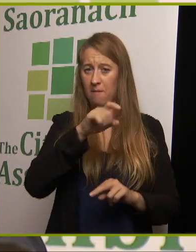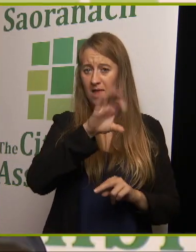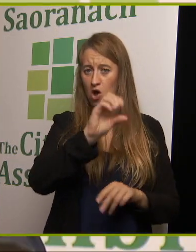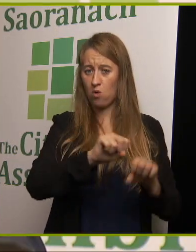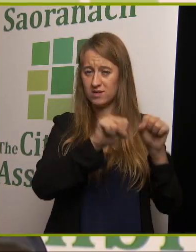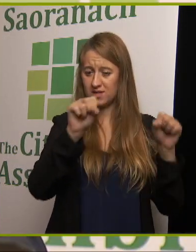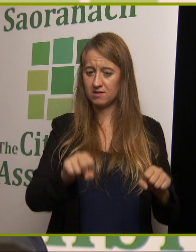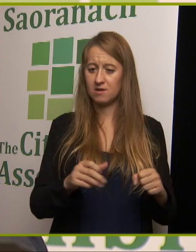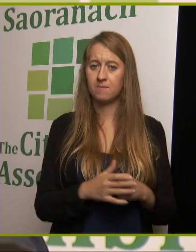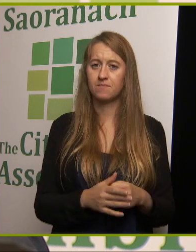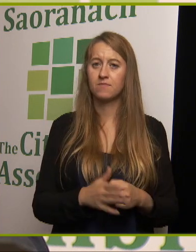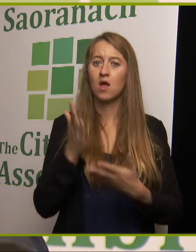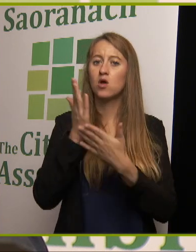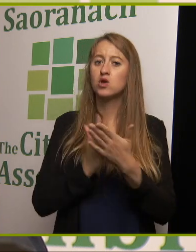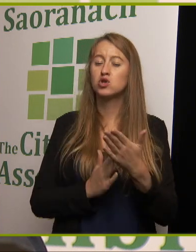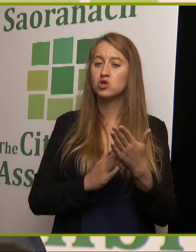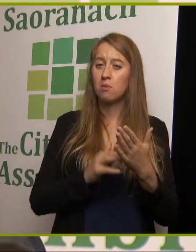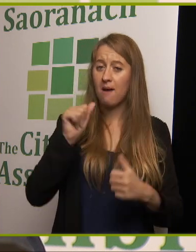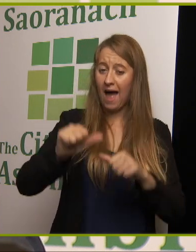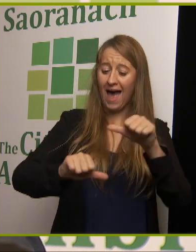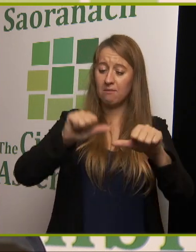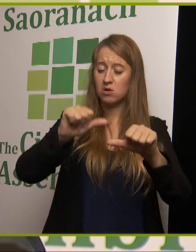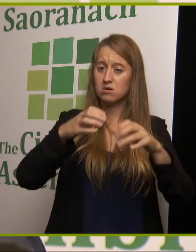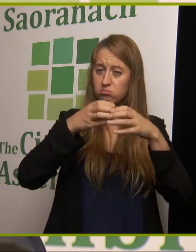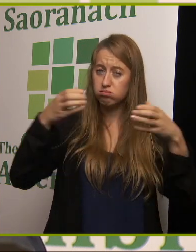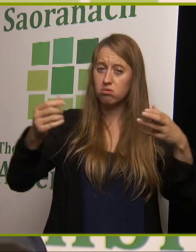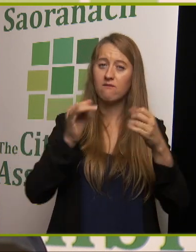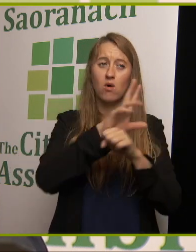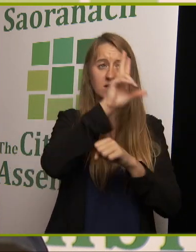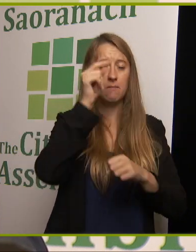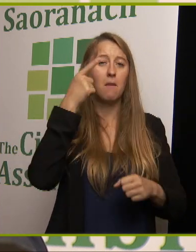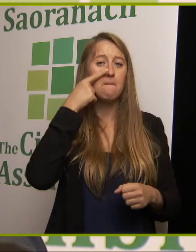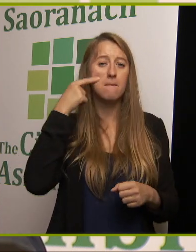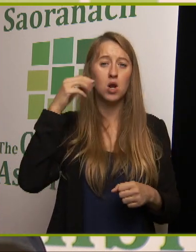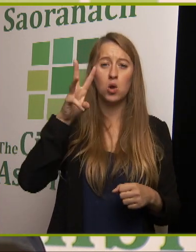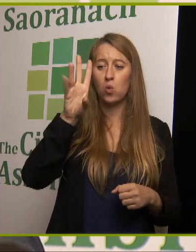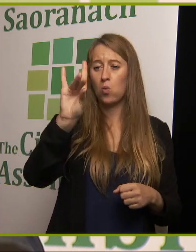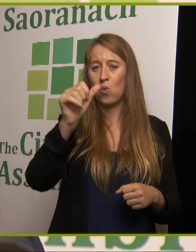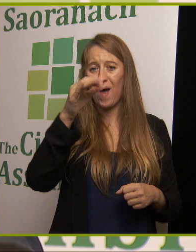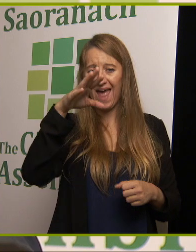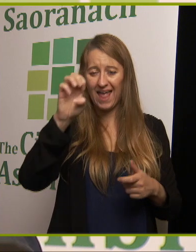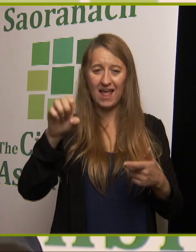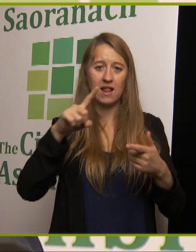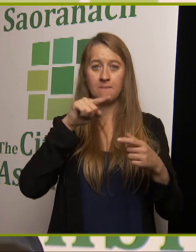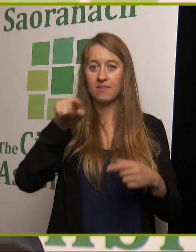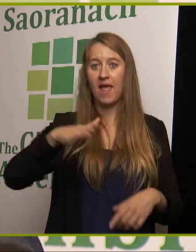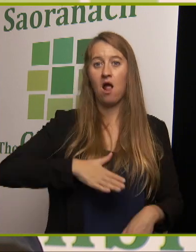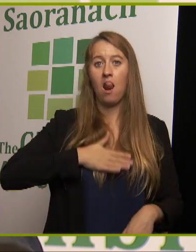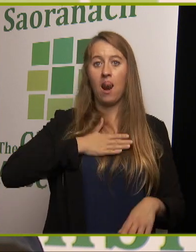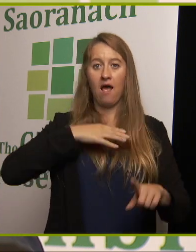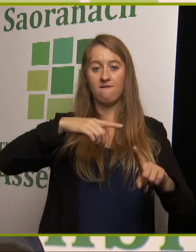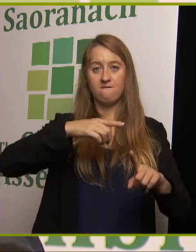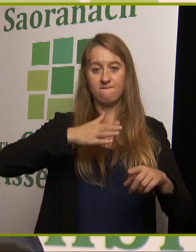animals you see there, some of those large mammals that you'd be familiar with, like blue whales and humpback whales, they have life cycles longer